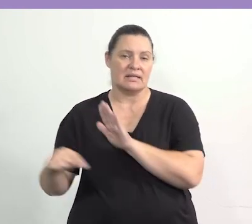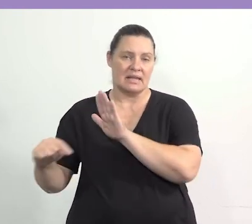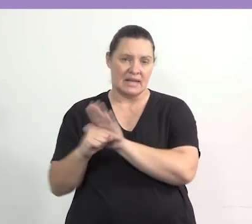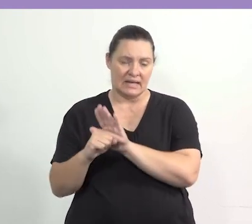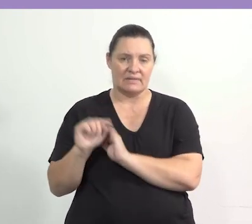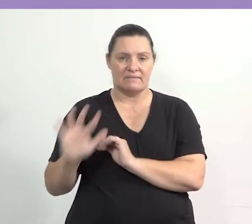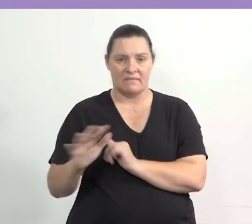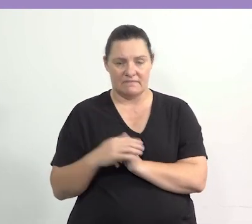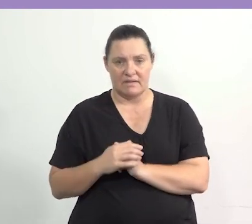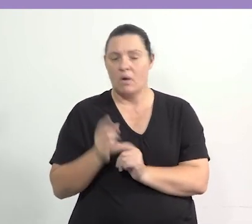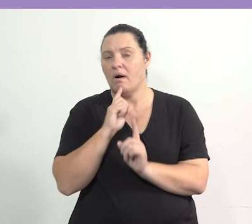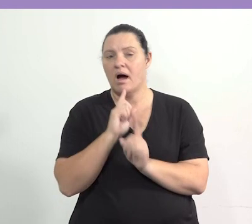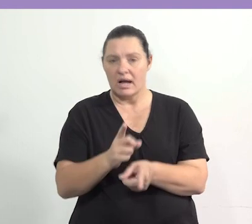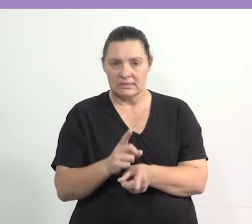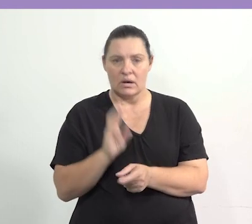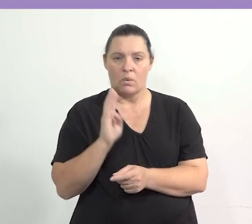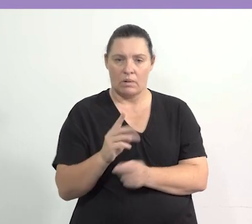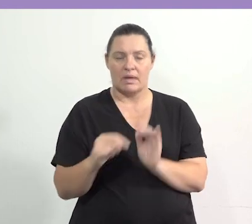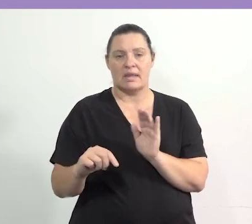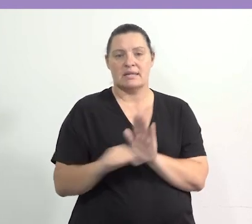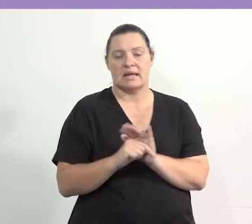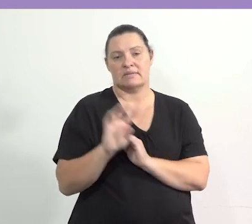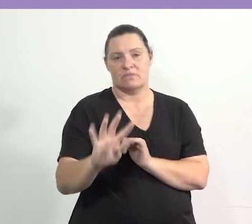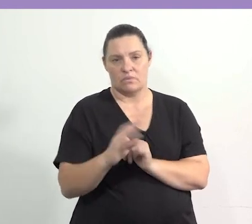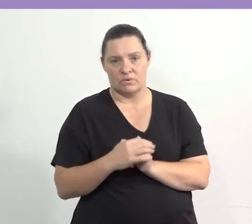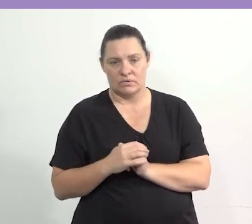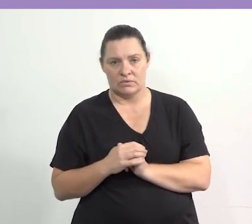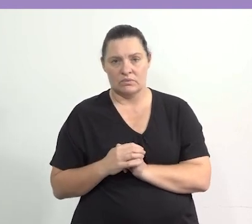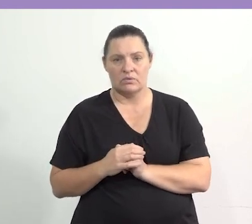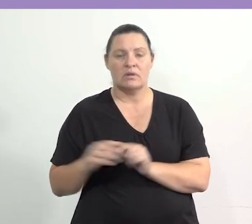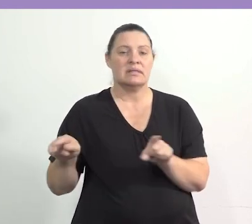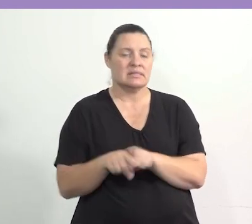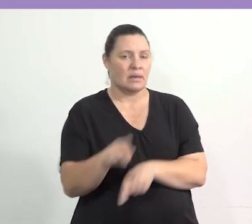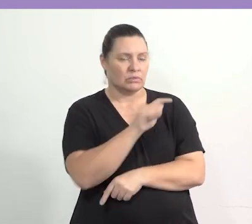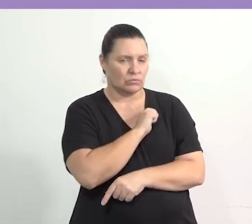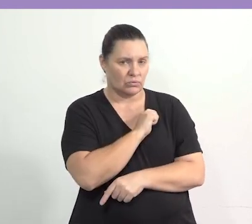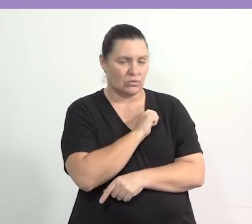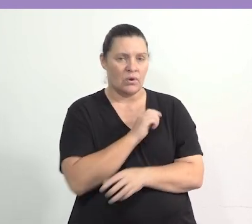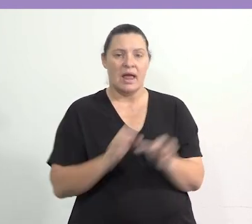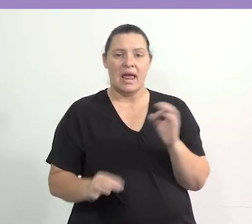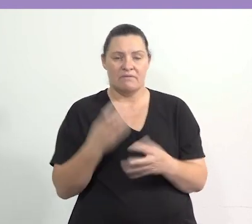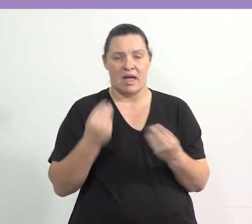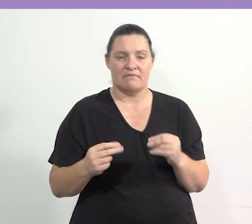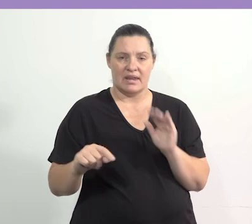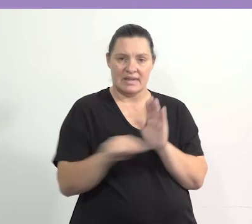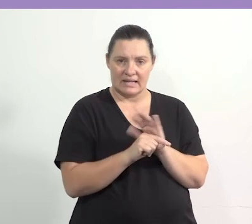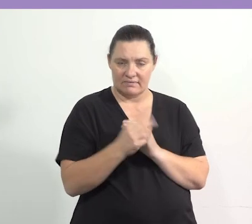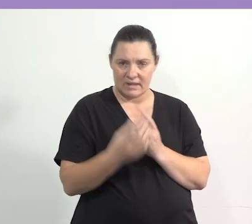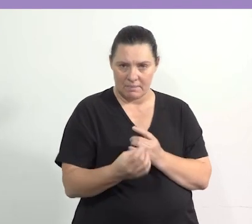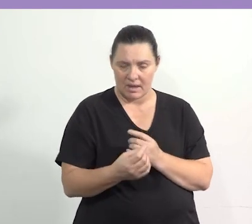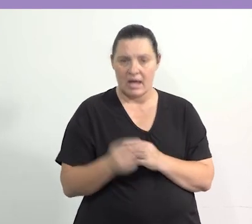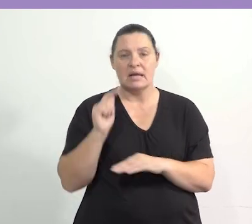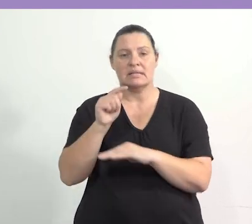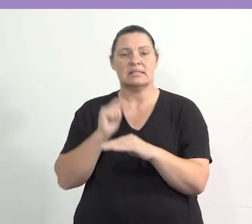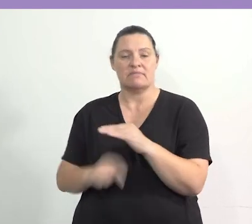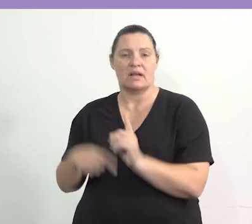a negative 5, our answer is going to be a negative 4. The same is true if I have a negative number